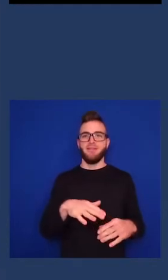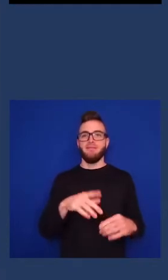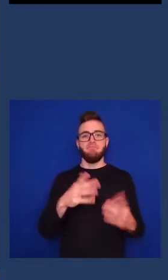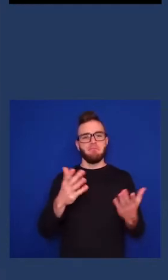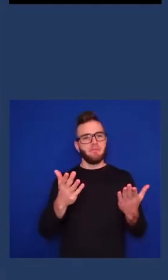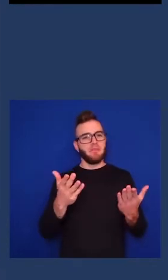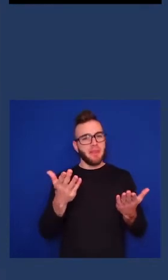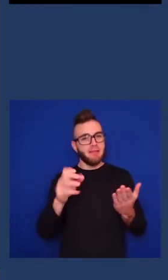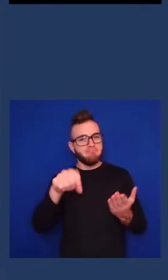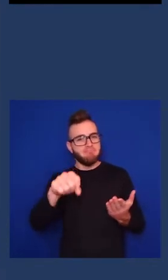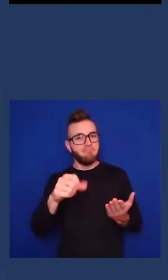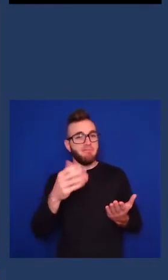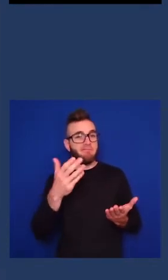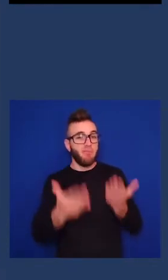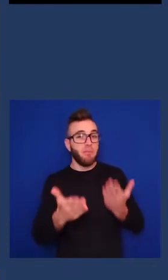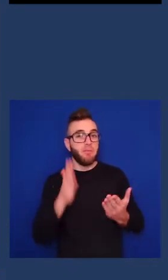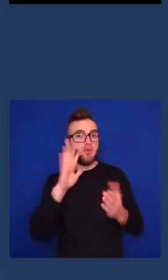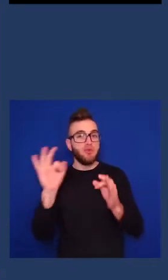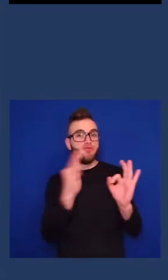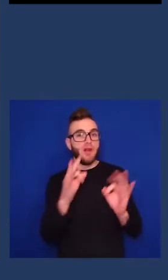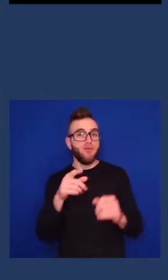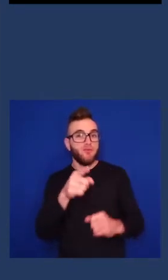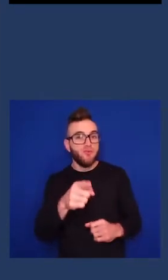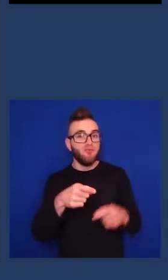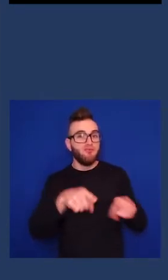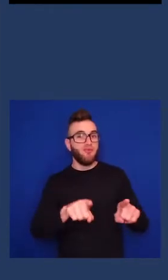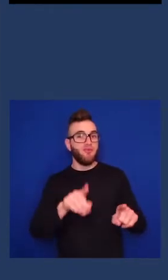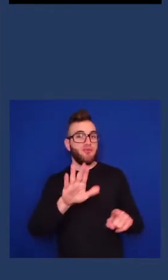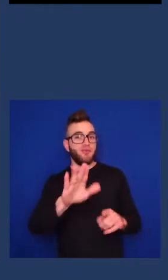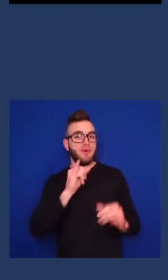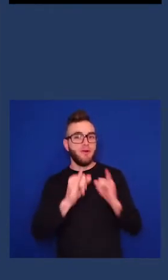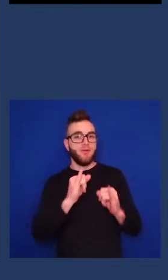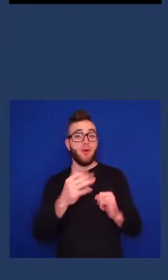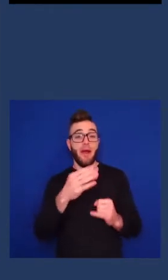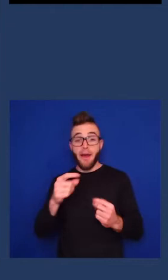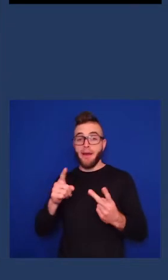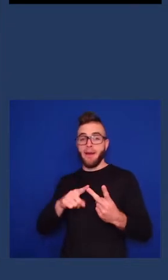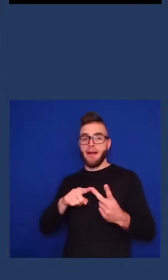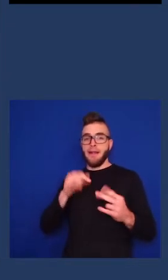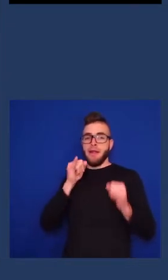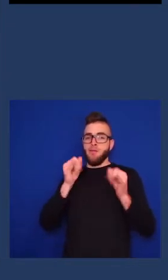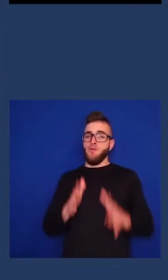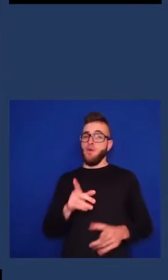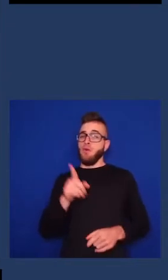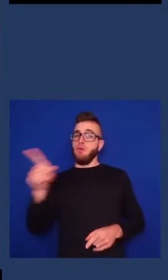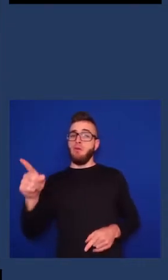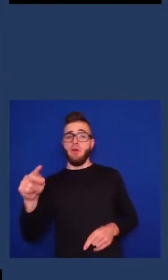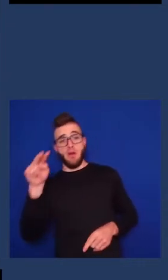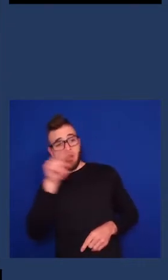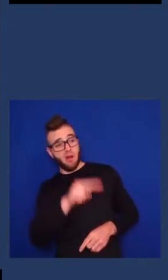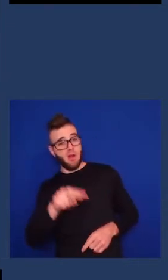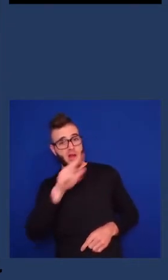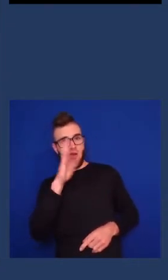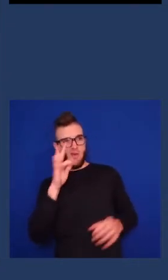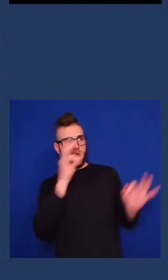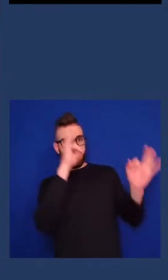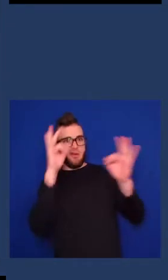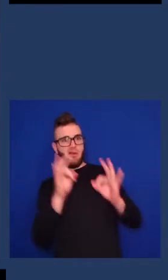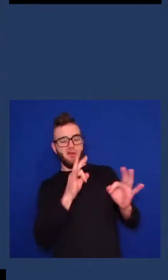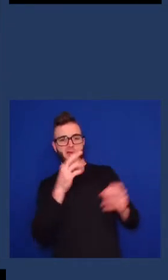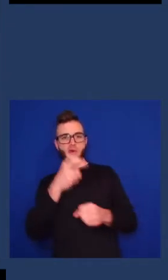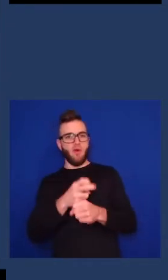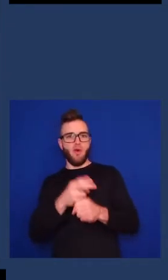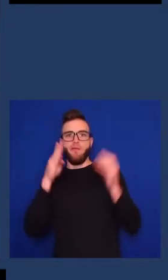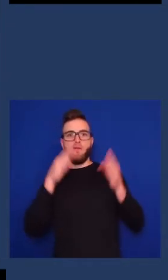going to be distracting for you during that interview, it's also going to be really distracting for that interviewer to focus on you and make sure that that interview is